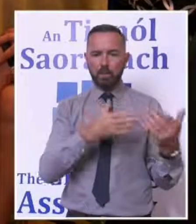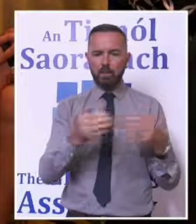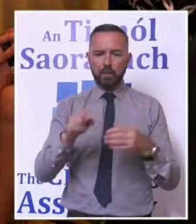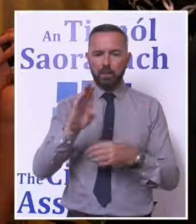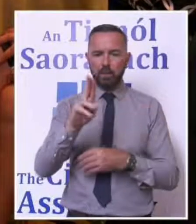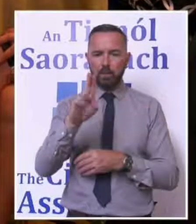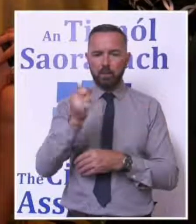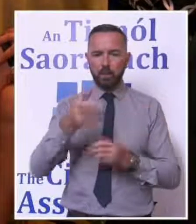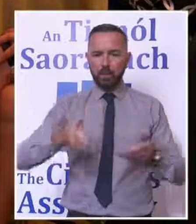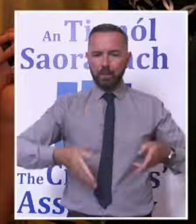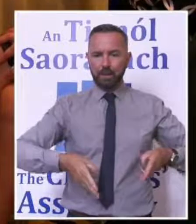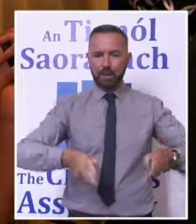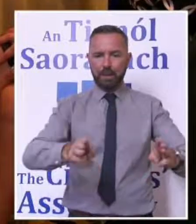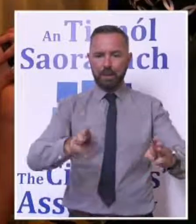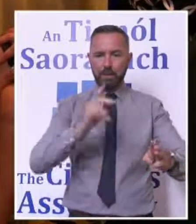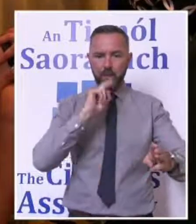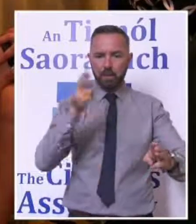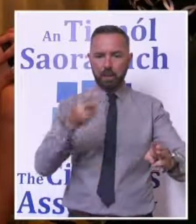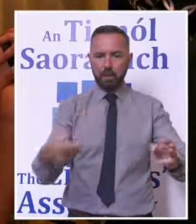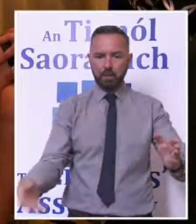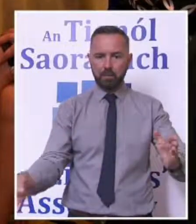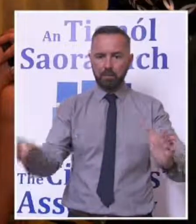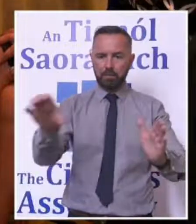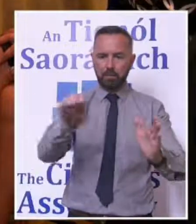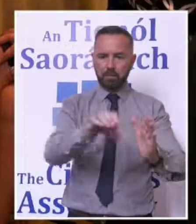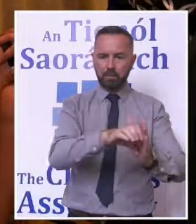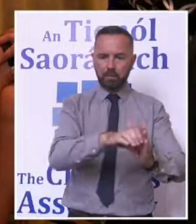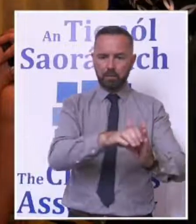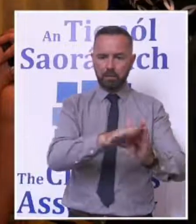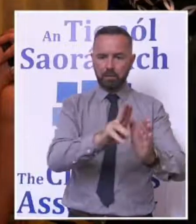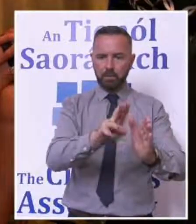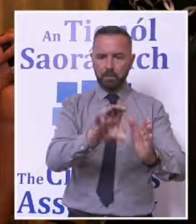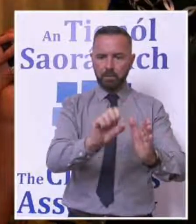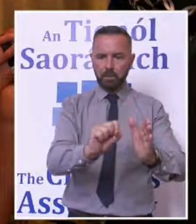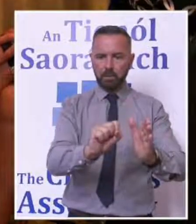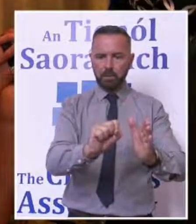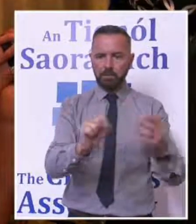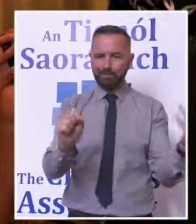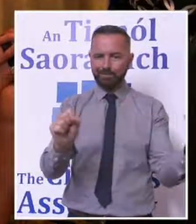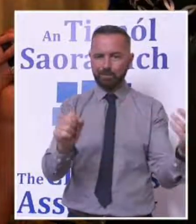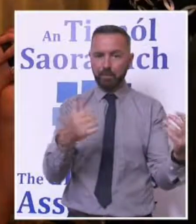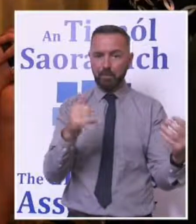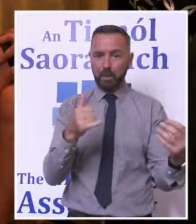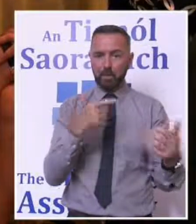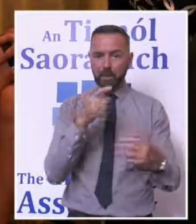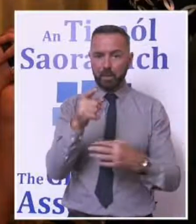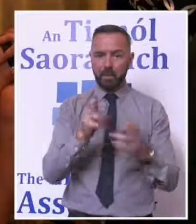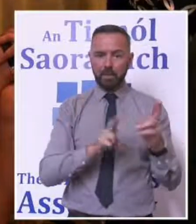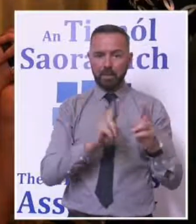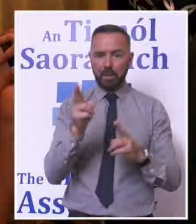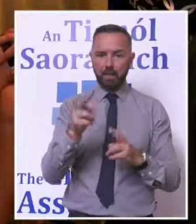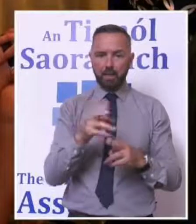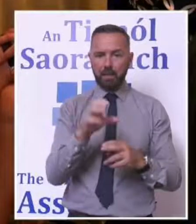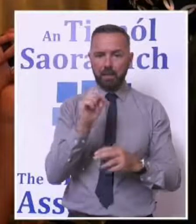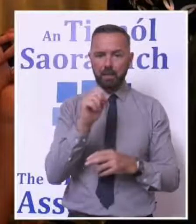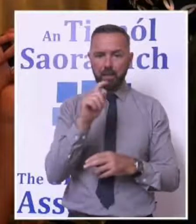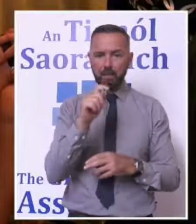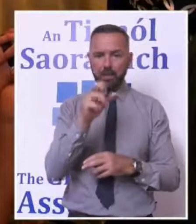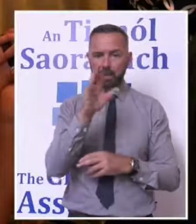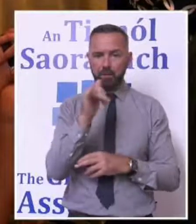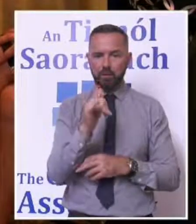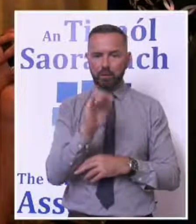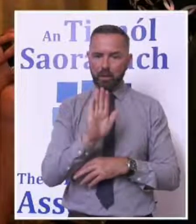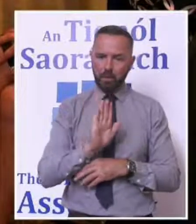from local authorities, but we can't put buses on them. And that could be statutorily obliged